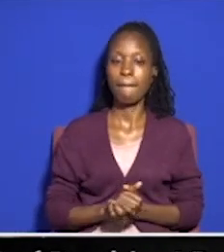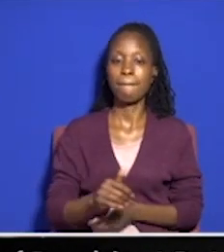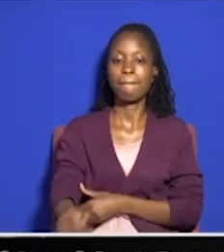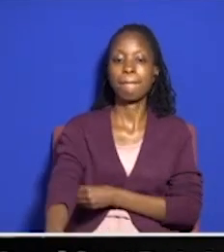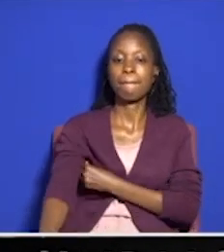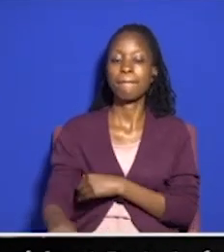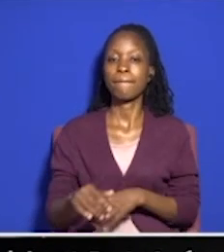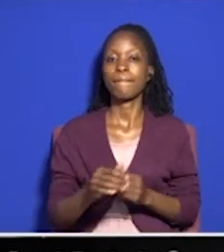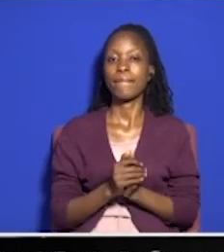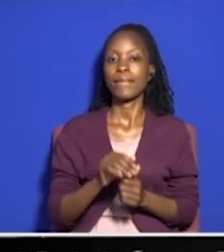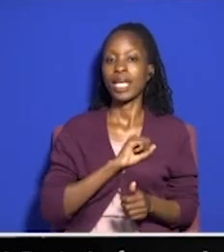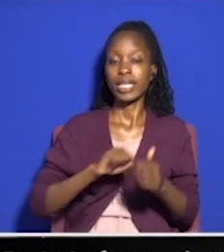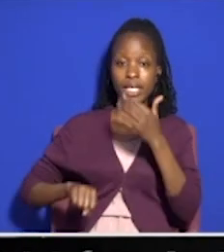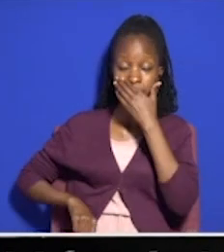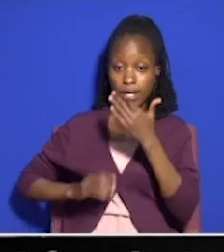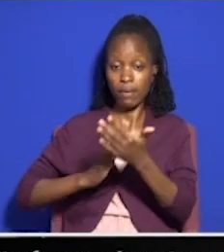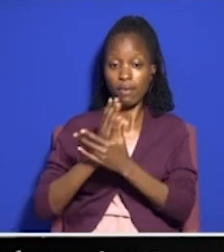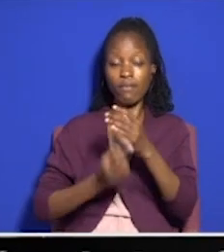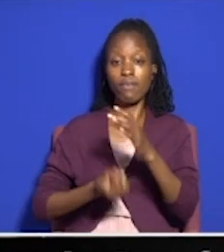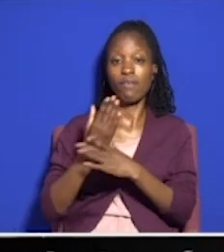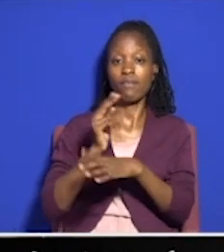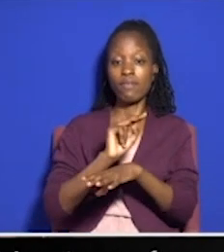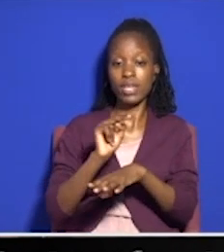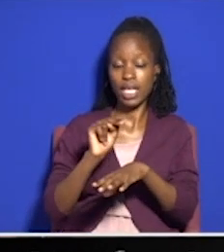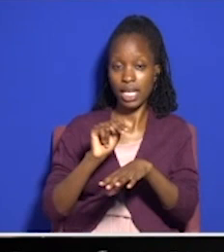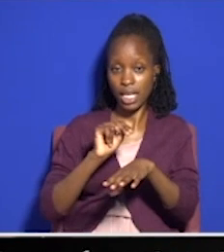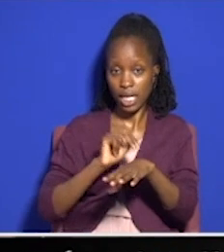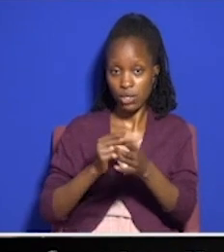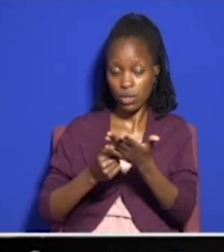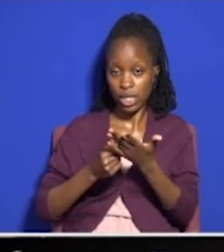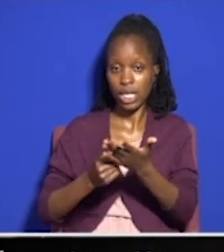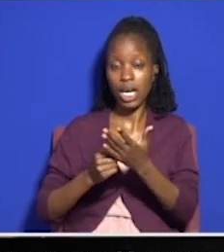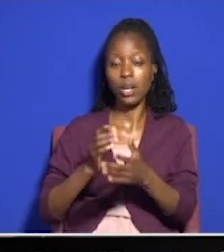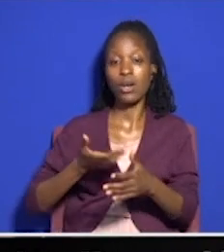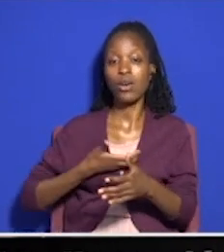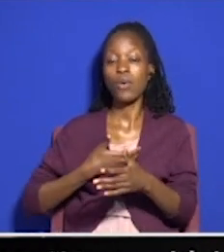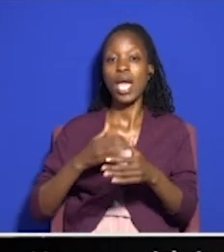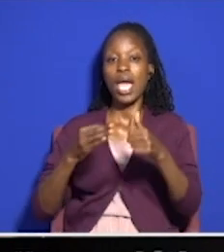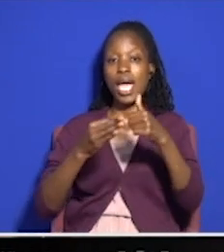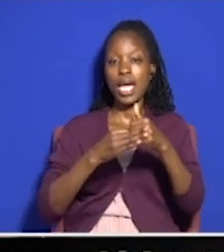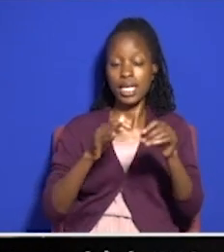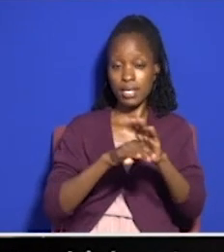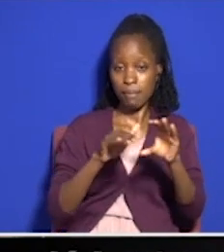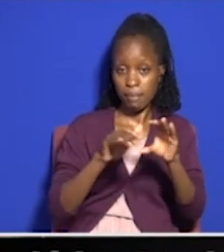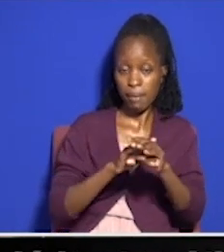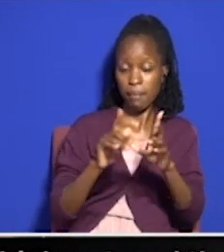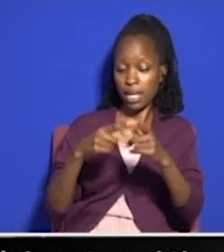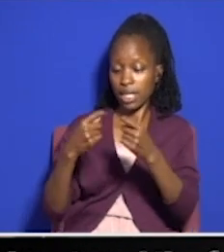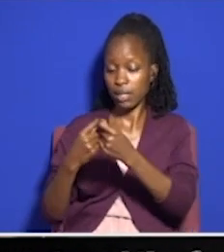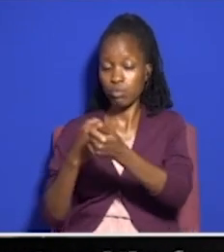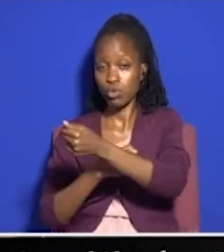The Senate has approved the establishment of the National Dialogue Committee, an 8-member technical team to support